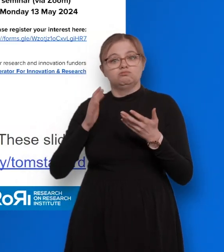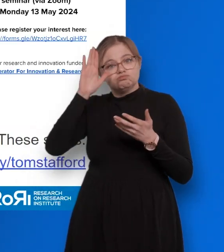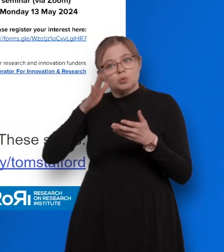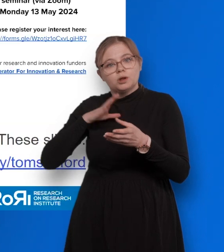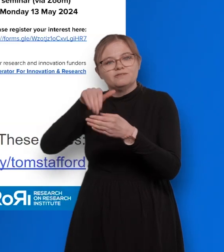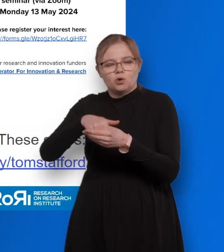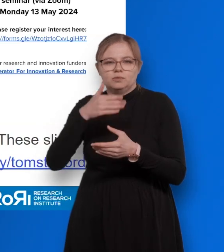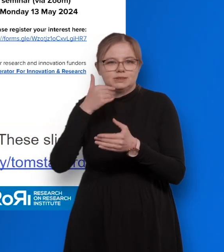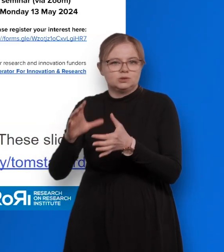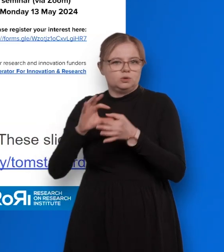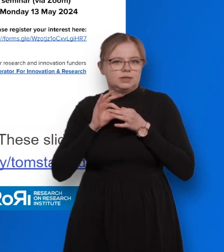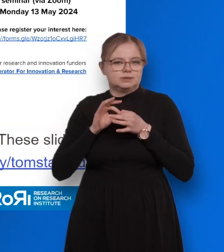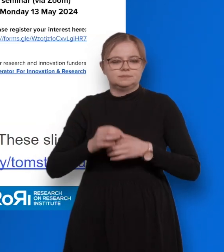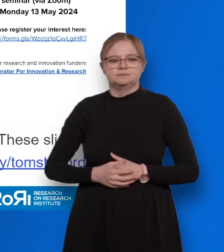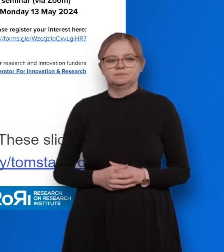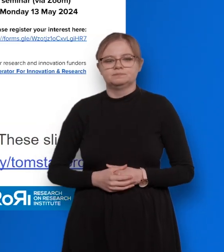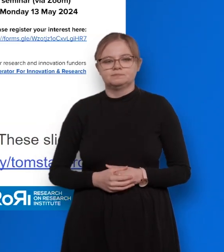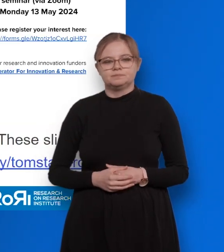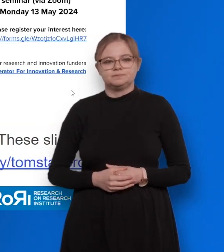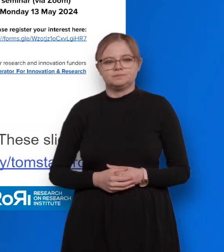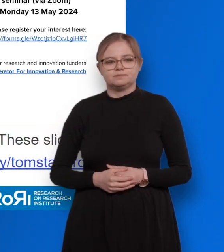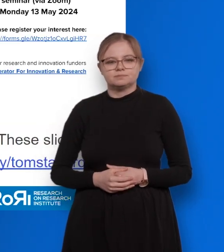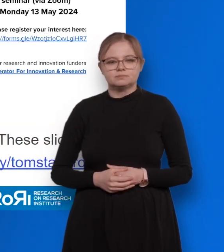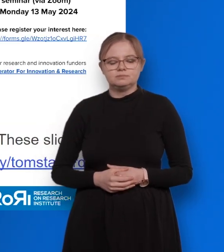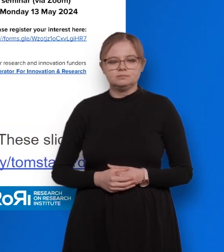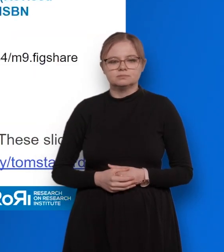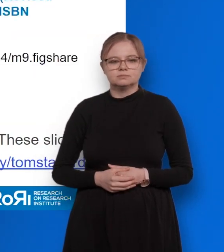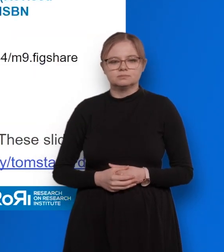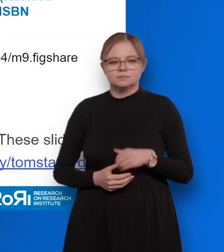doing experiments, do get in touch. Next slide, please.